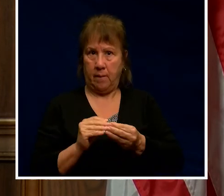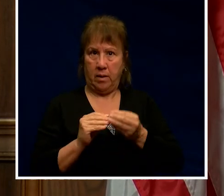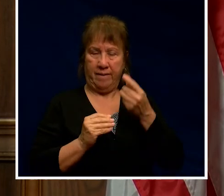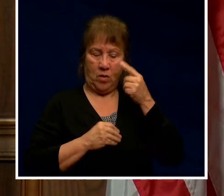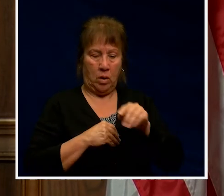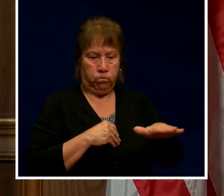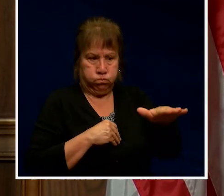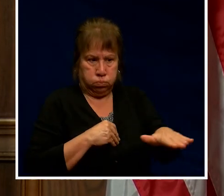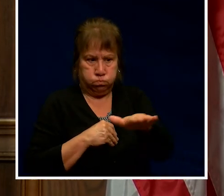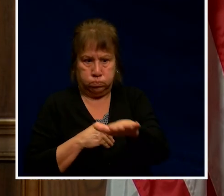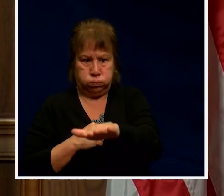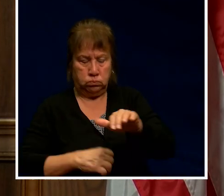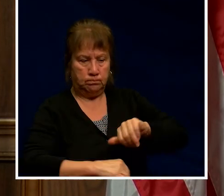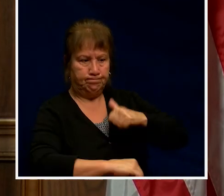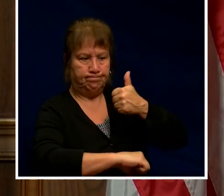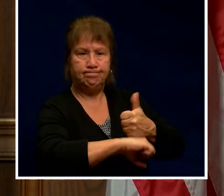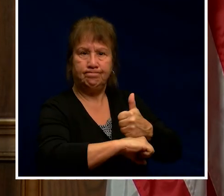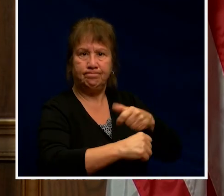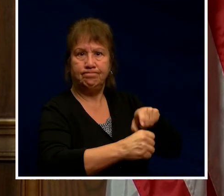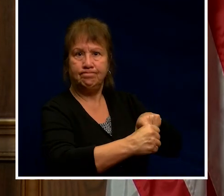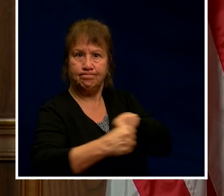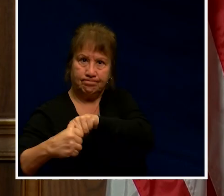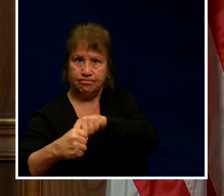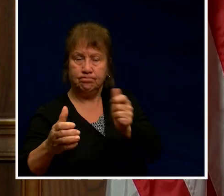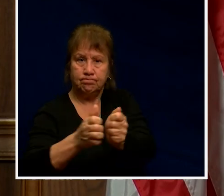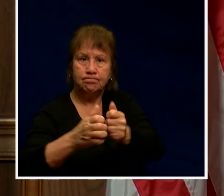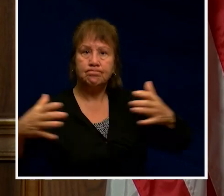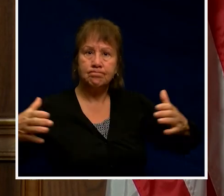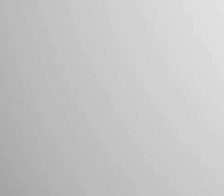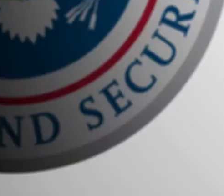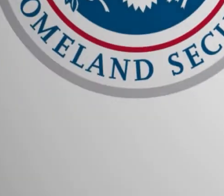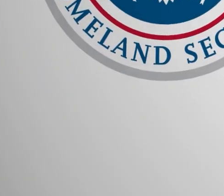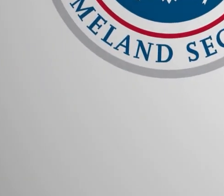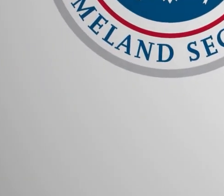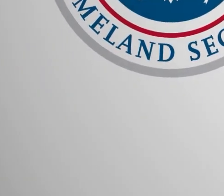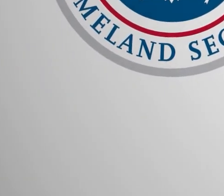a very limited number of commercial park pads and the eventual build out of those group sites.